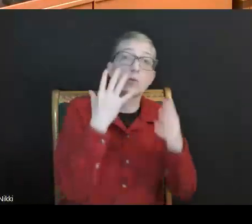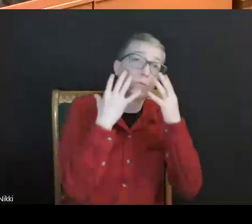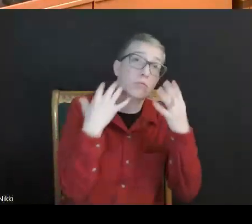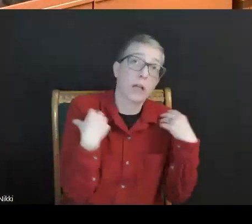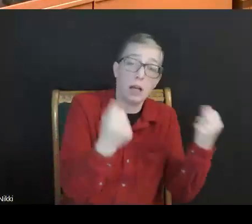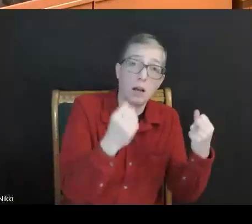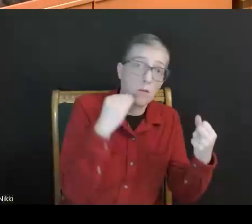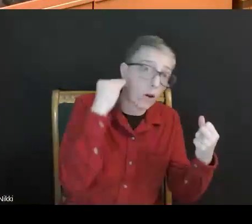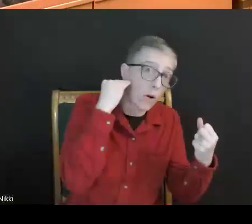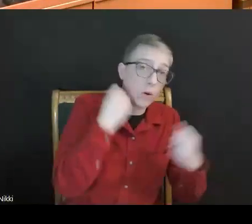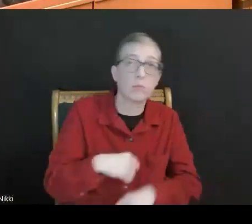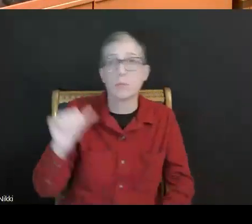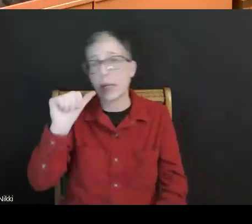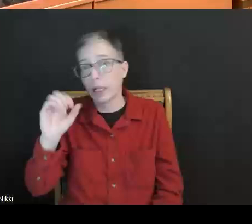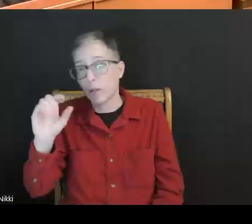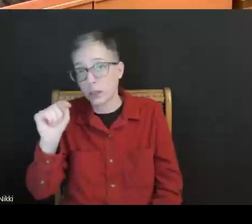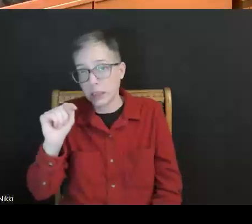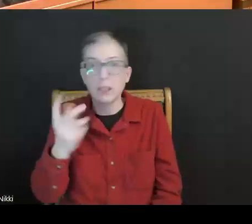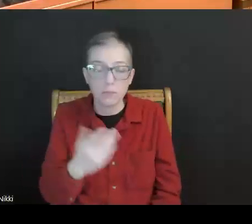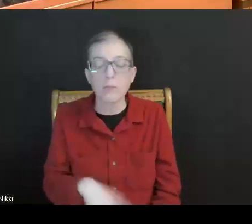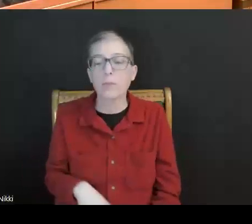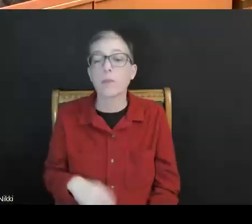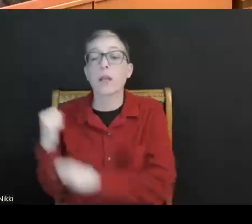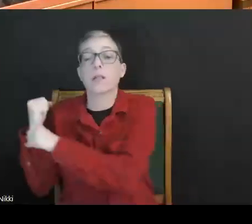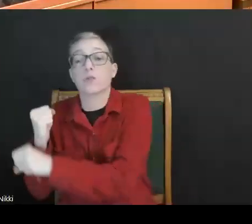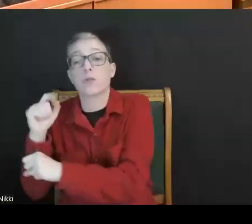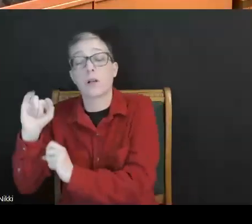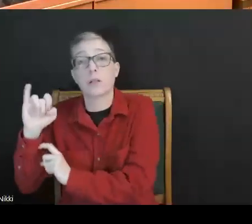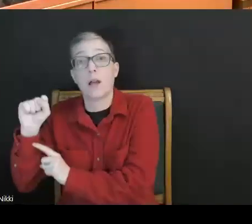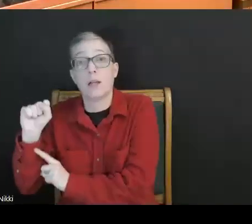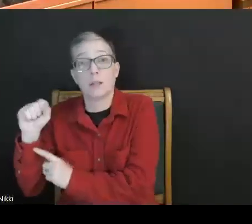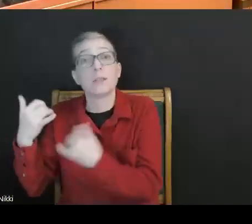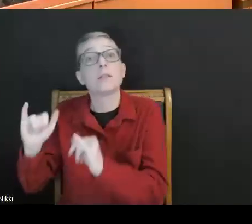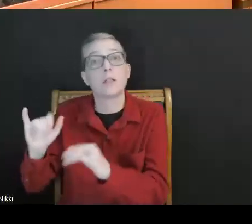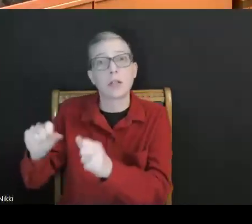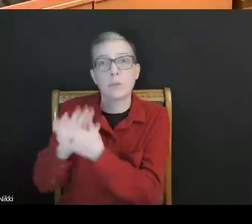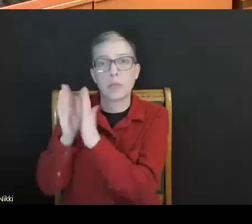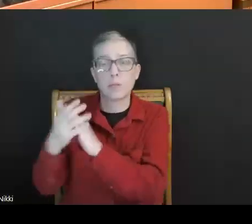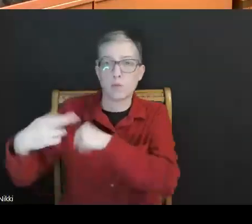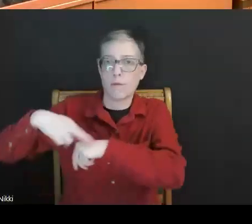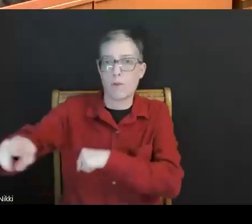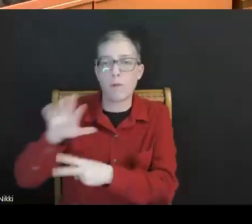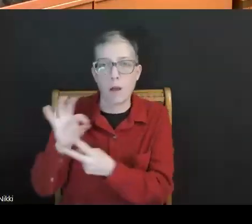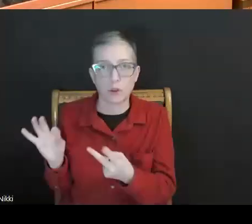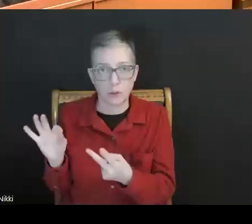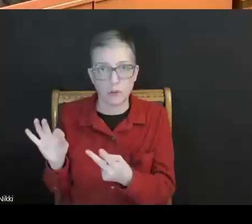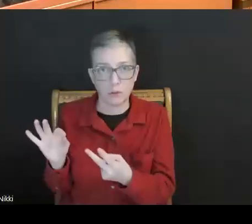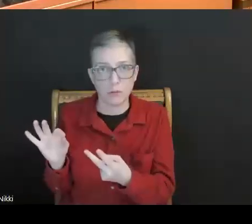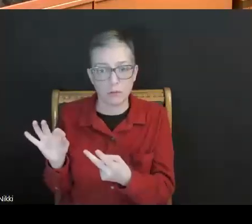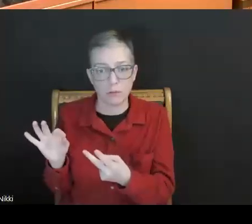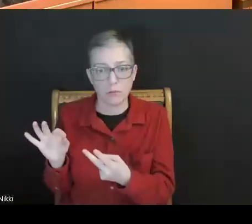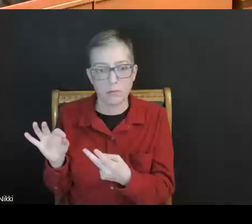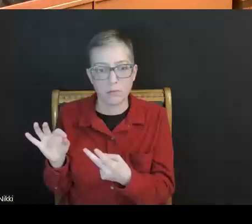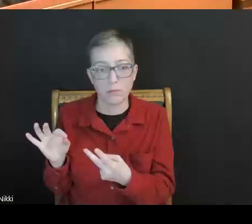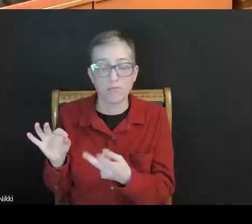or even AOT, Strong Ties can certainly be considered as a referral option, and we would ask you to just